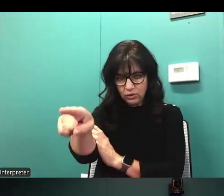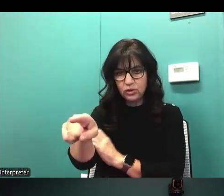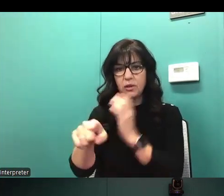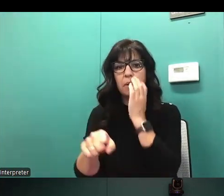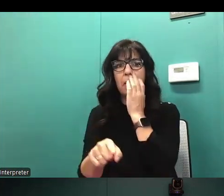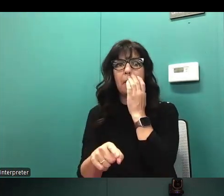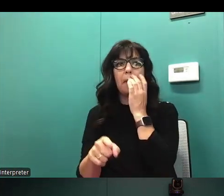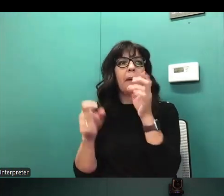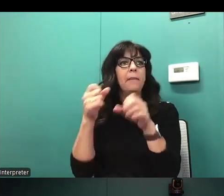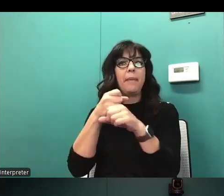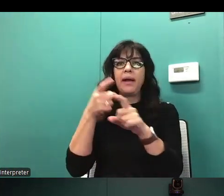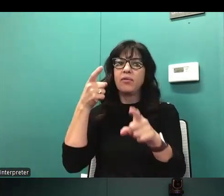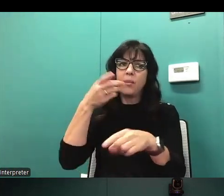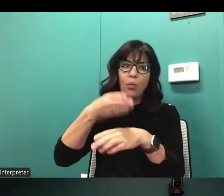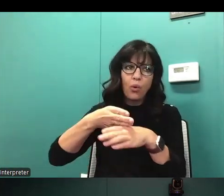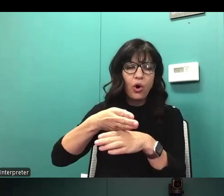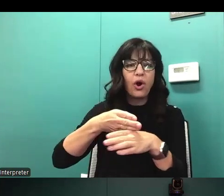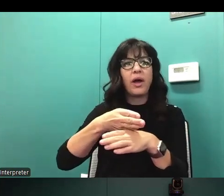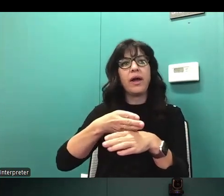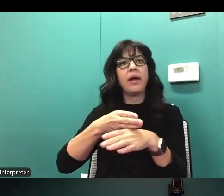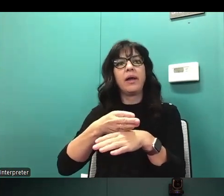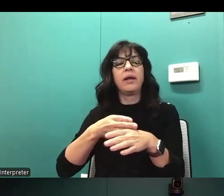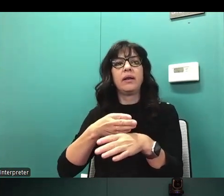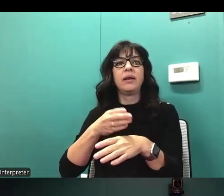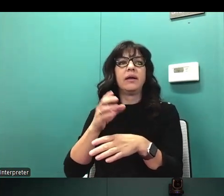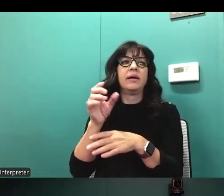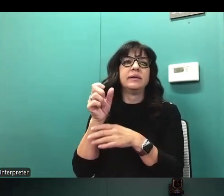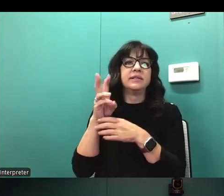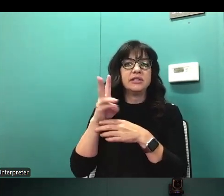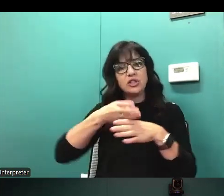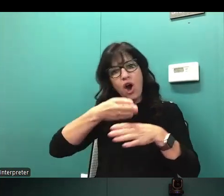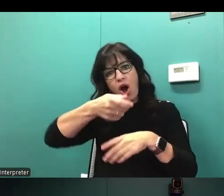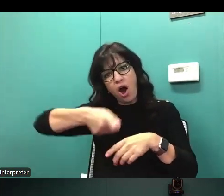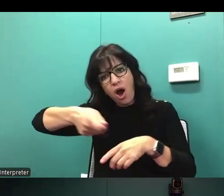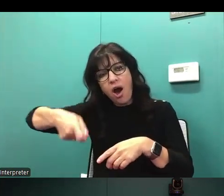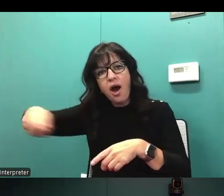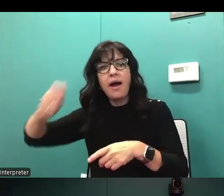It's made of wood. Saws, hammers, and screwdrivers are for building. You know, that would be like,